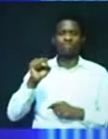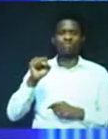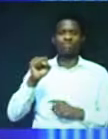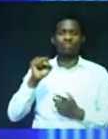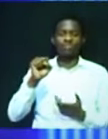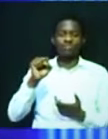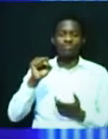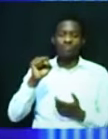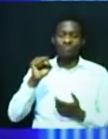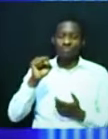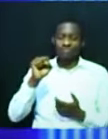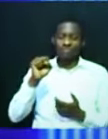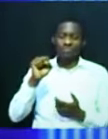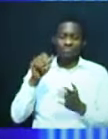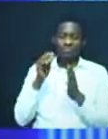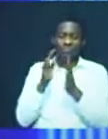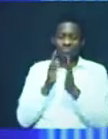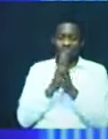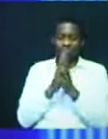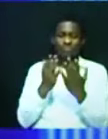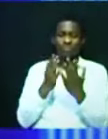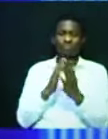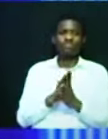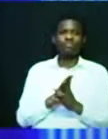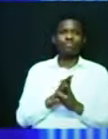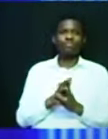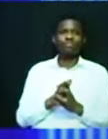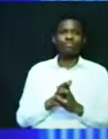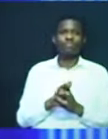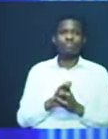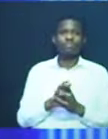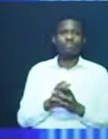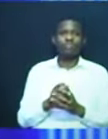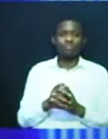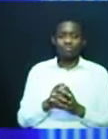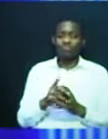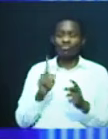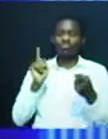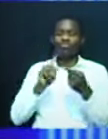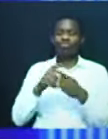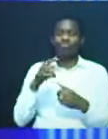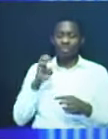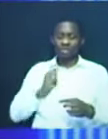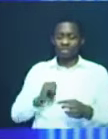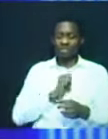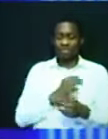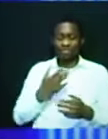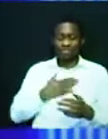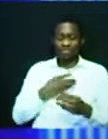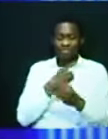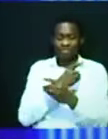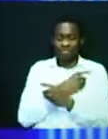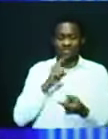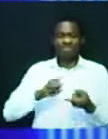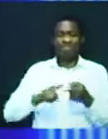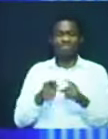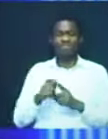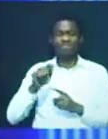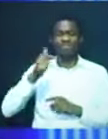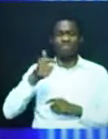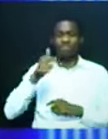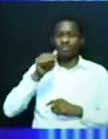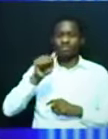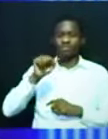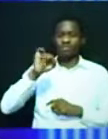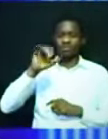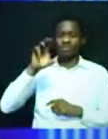no. Say, ana okano. The elder to my dear friend Gaius, whom I love in